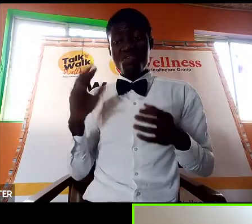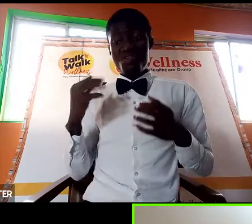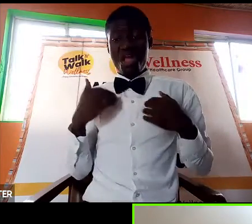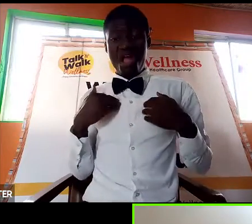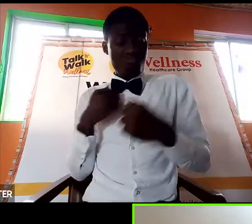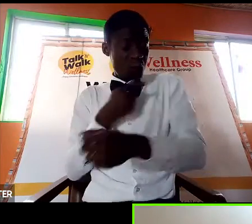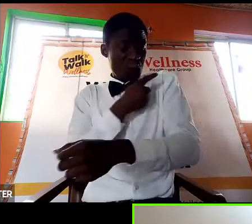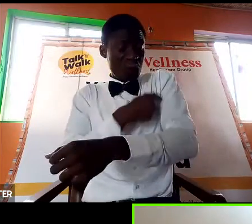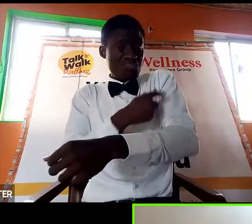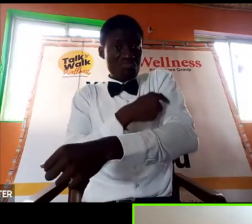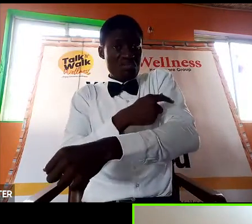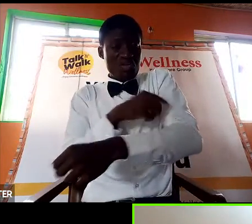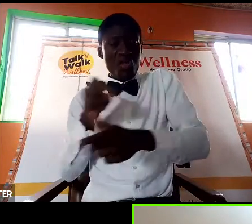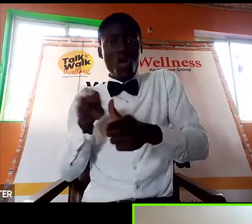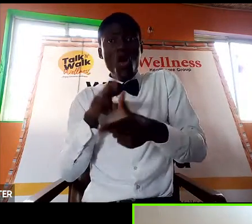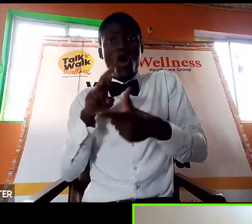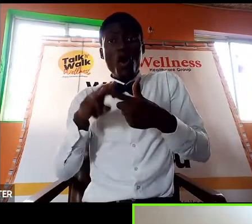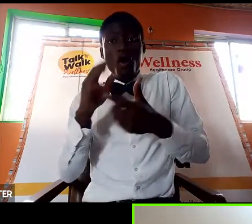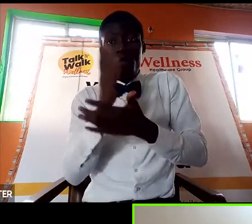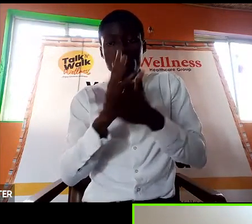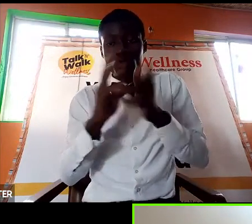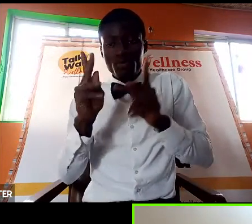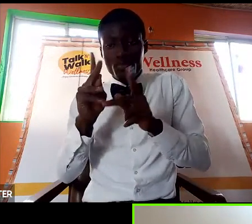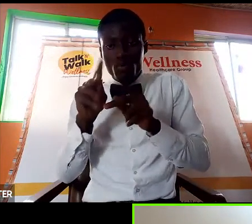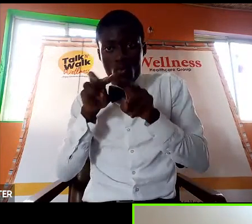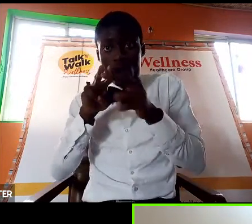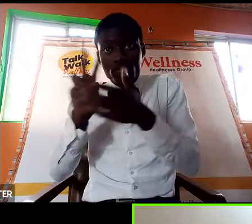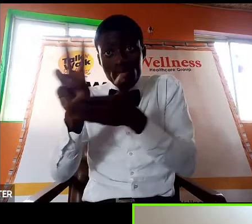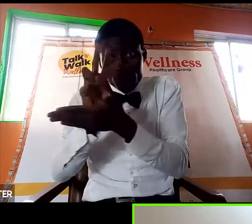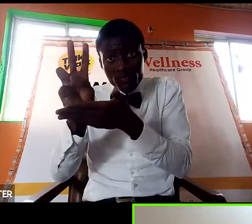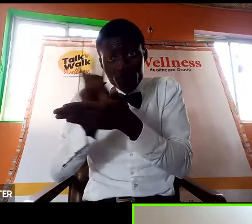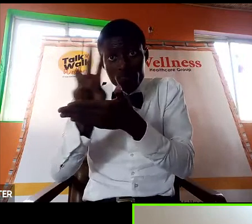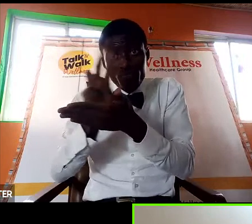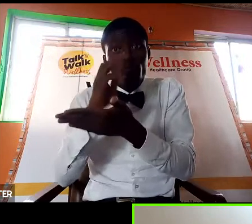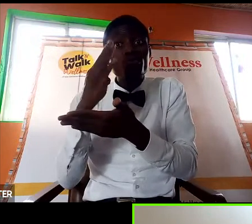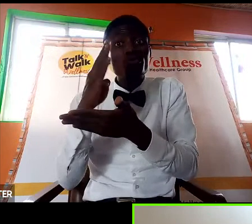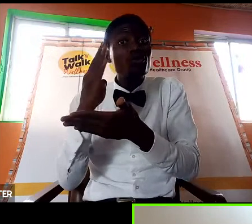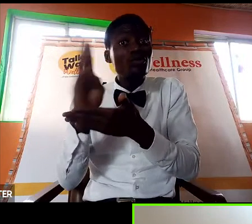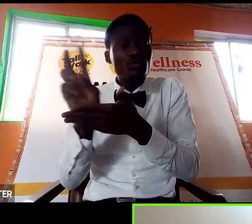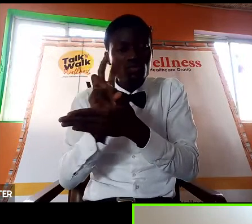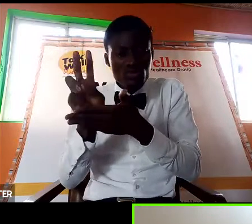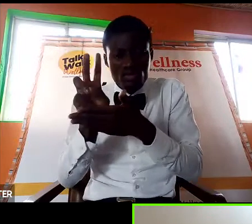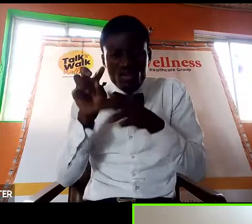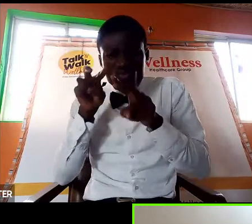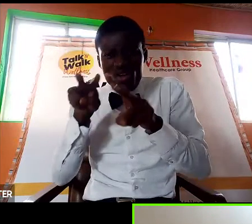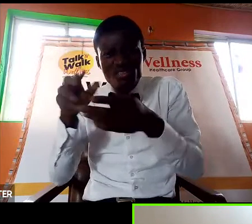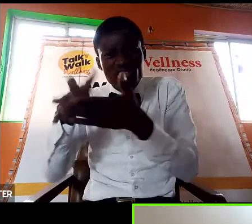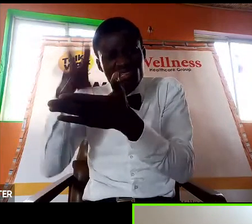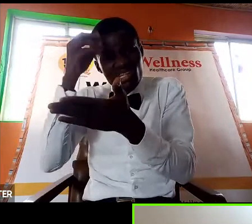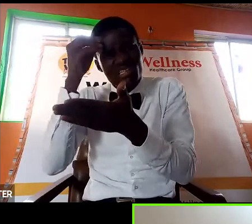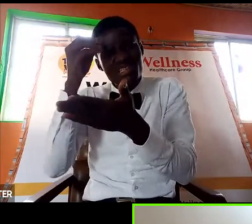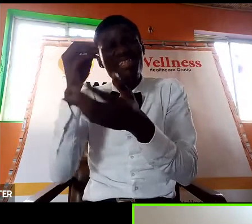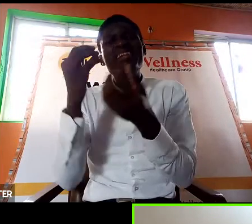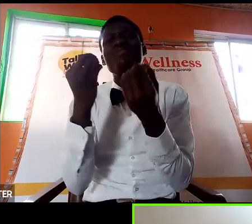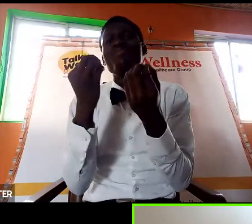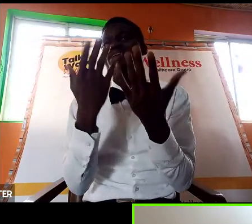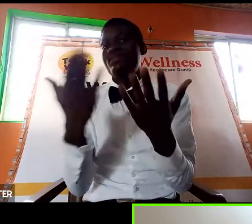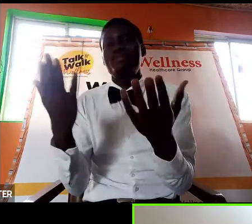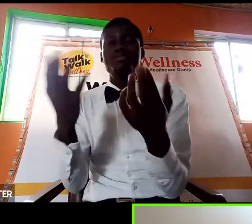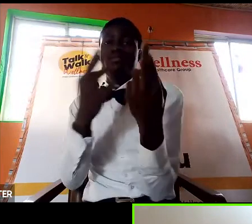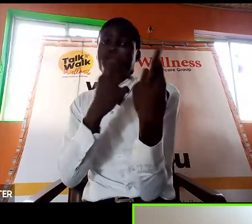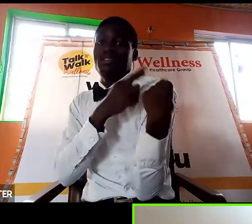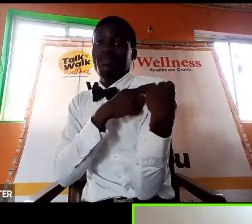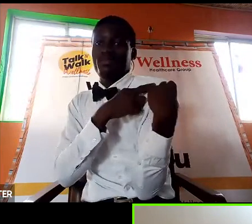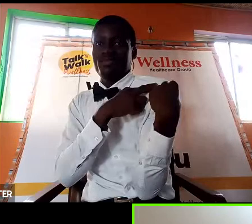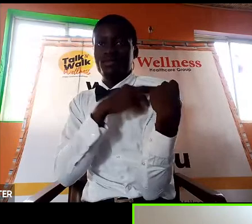pornography, and then they want the man or the woman to be like the person in the porn, So a lot of factors could be responsible. Sexual incompatibility,